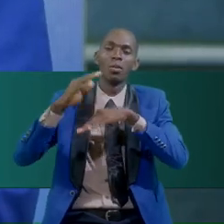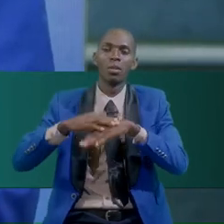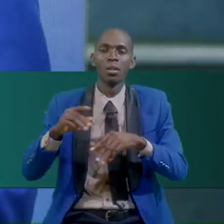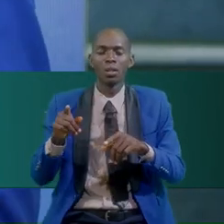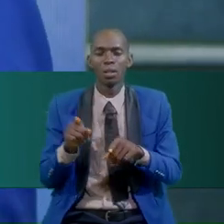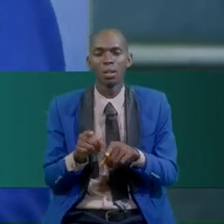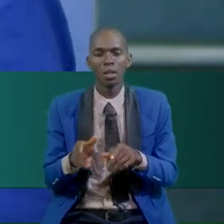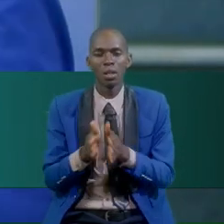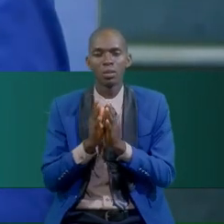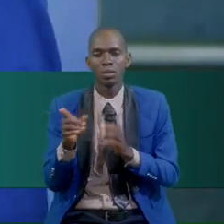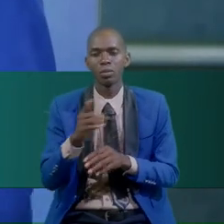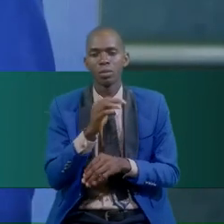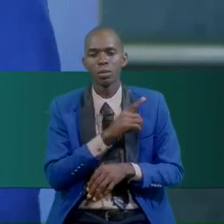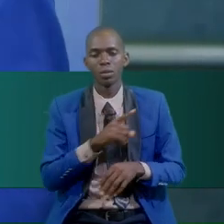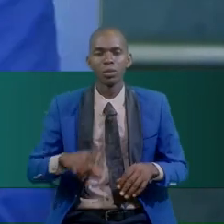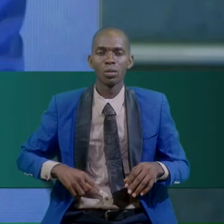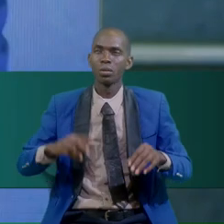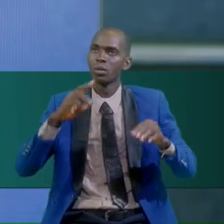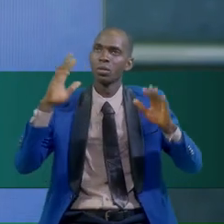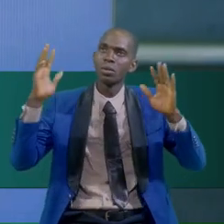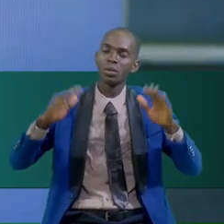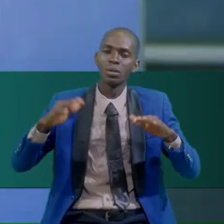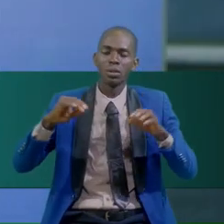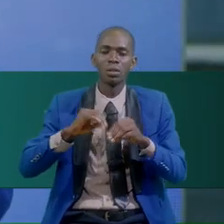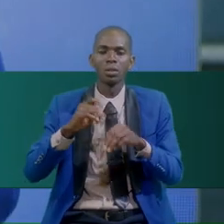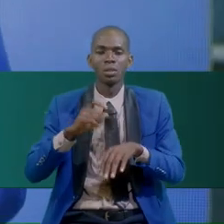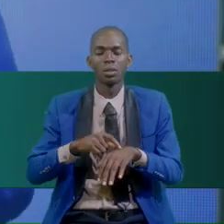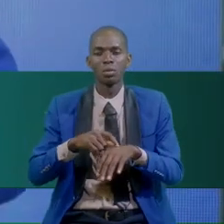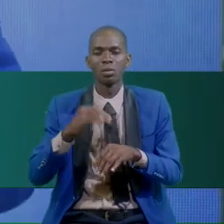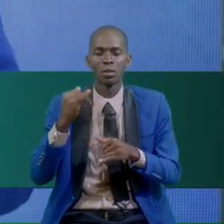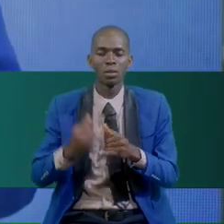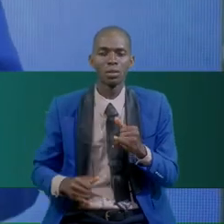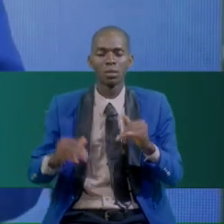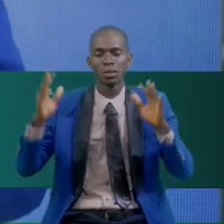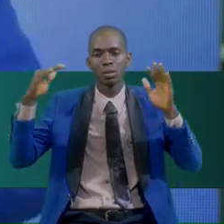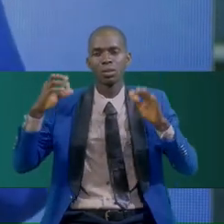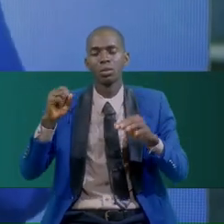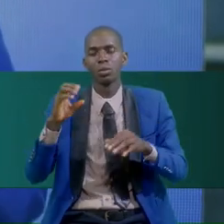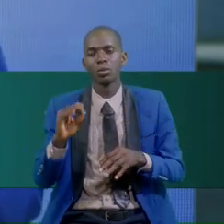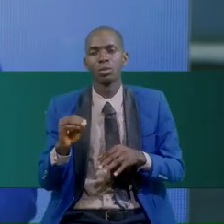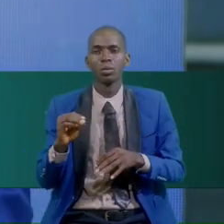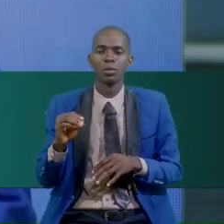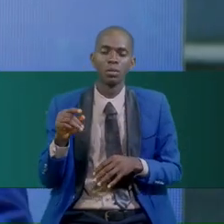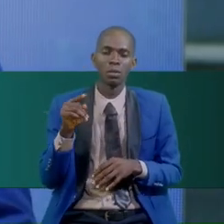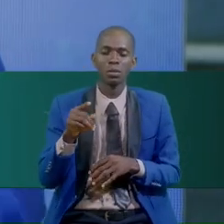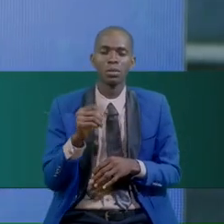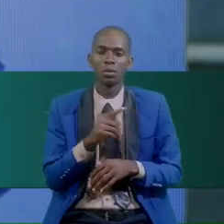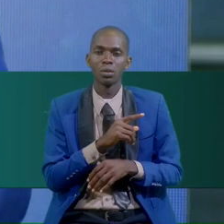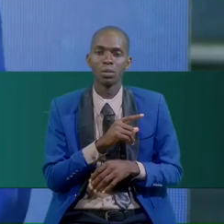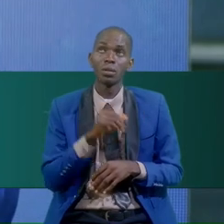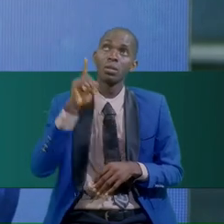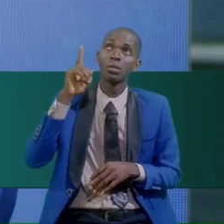Lord rain in the time of the latter rain. So he, the Lord, shall